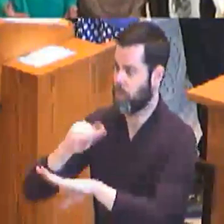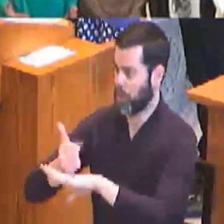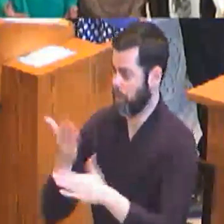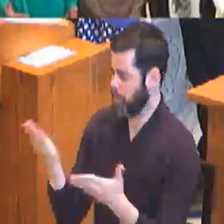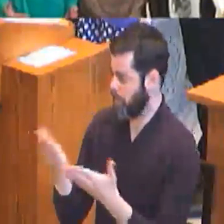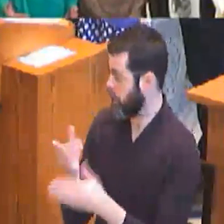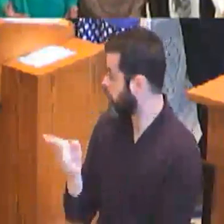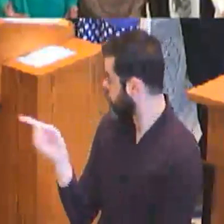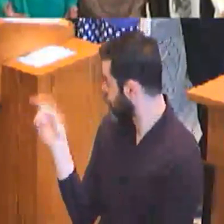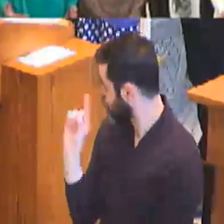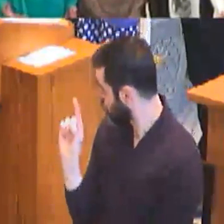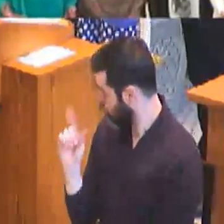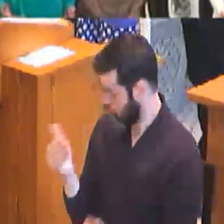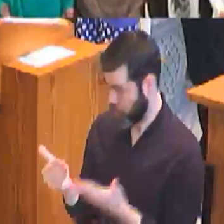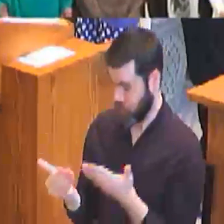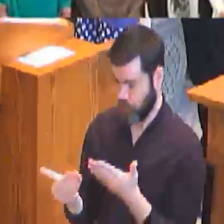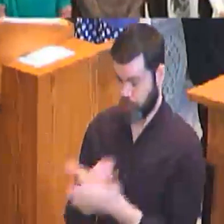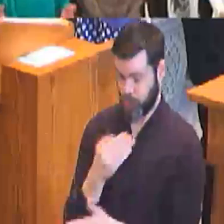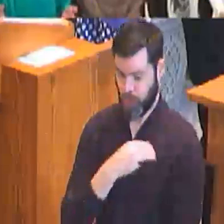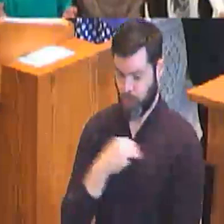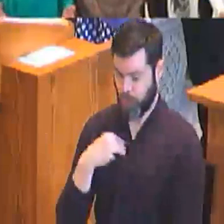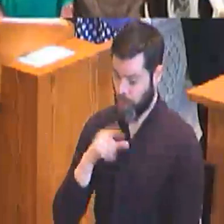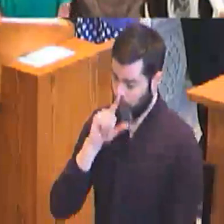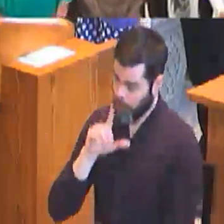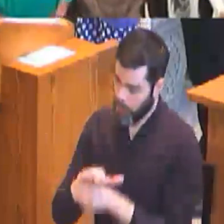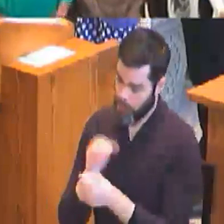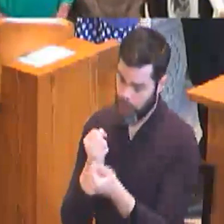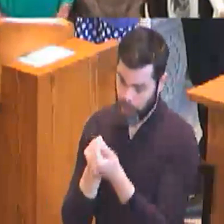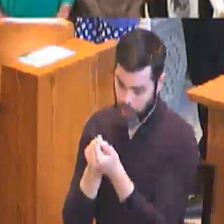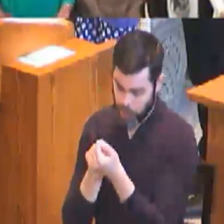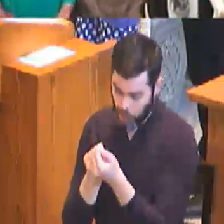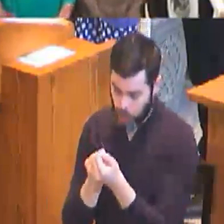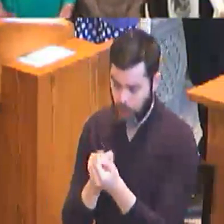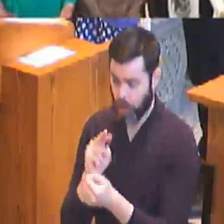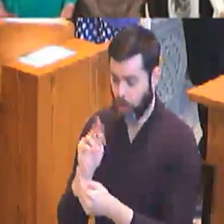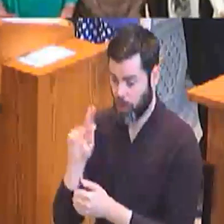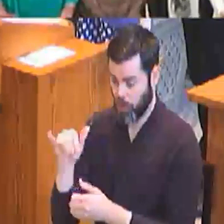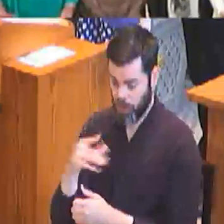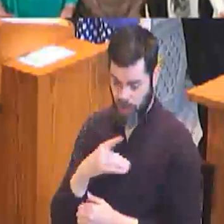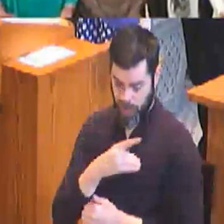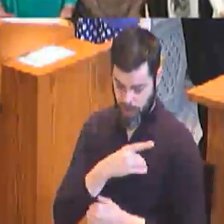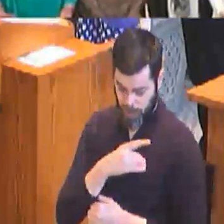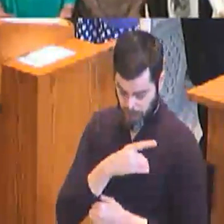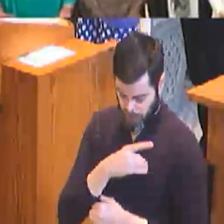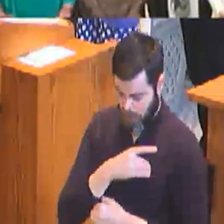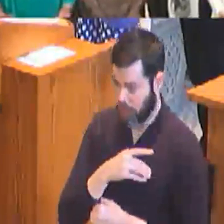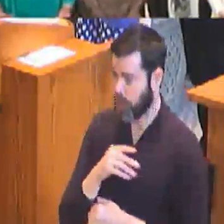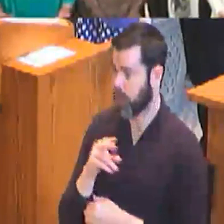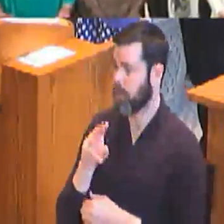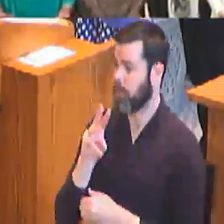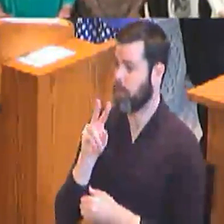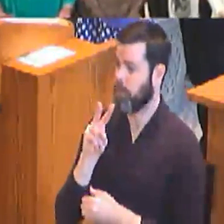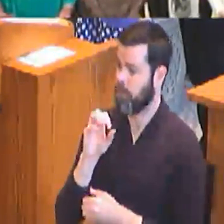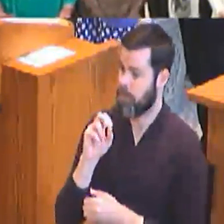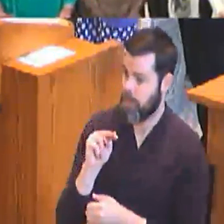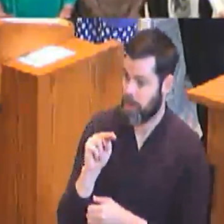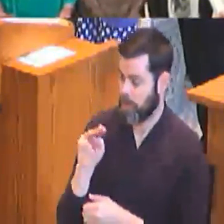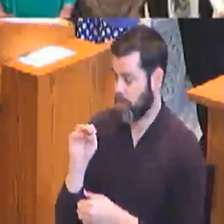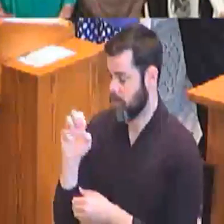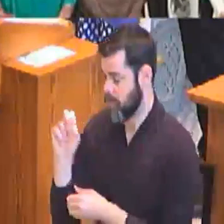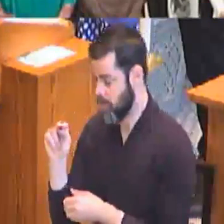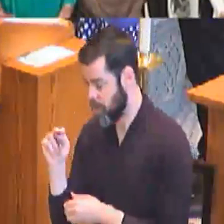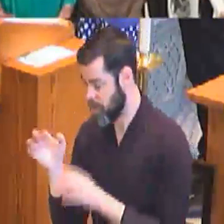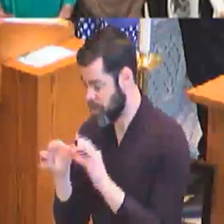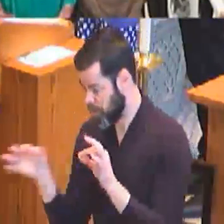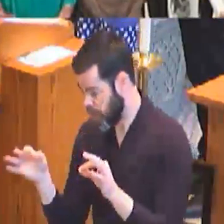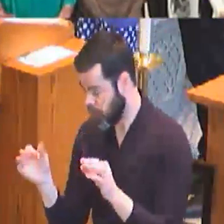members, commit to supporting Unity Minneapolis' vision and mission statements with your thoughts and your prayers and